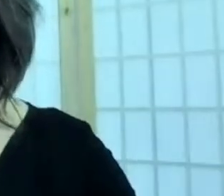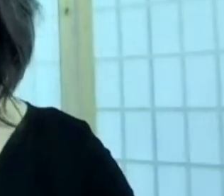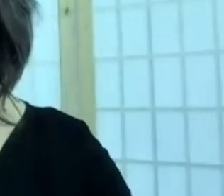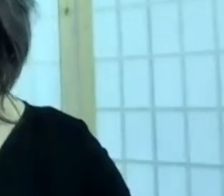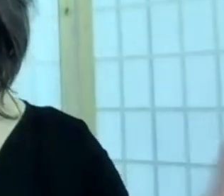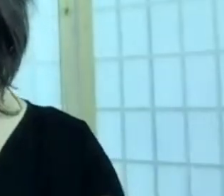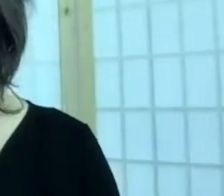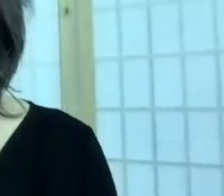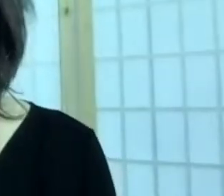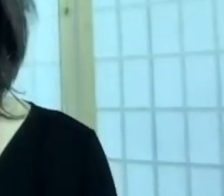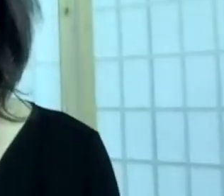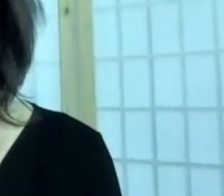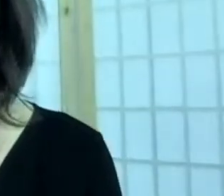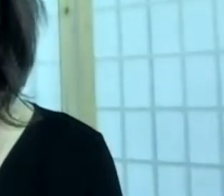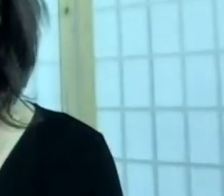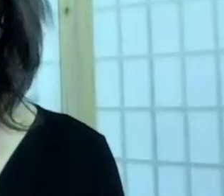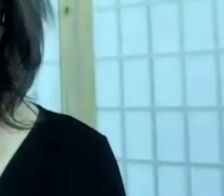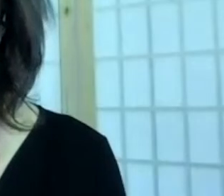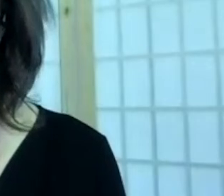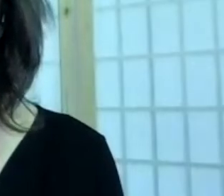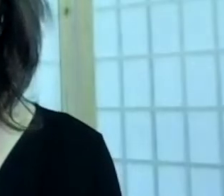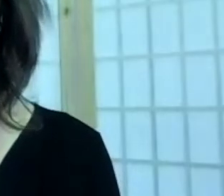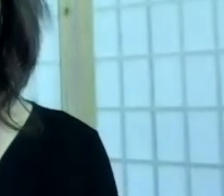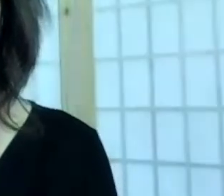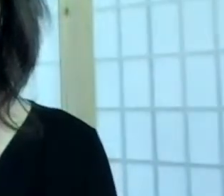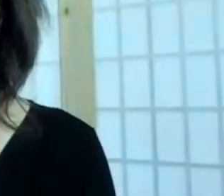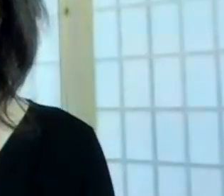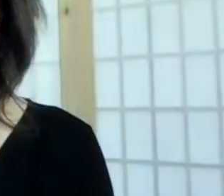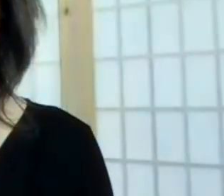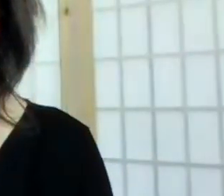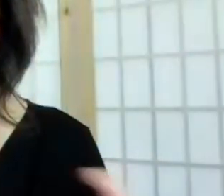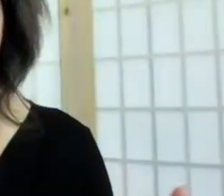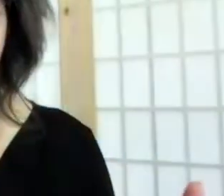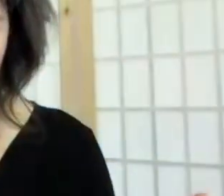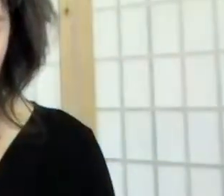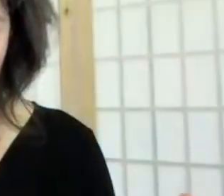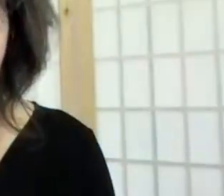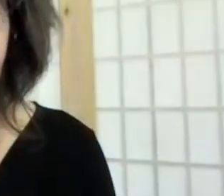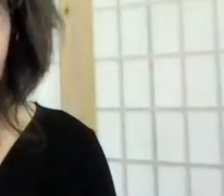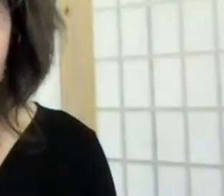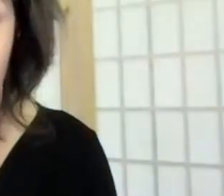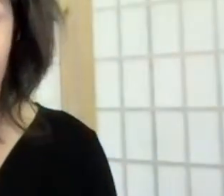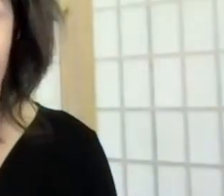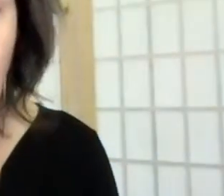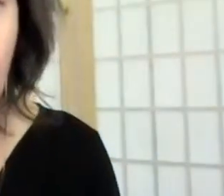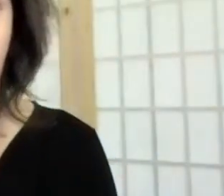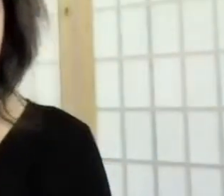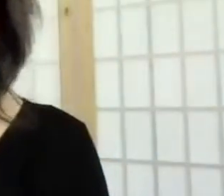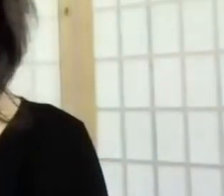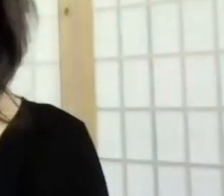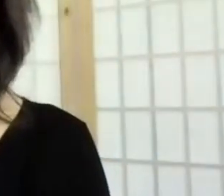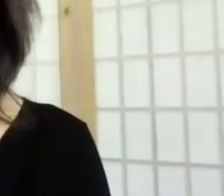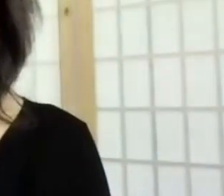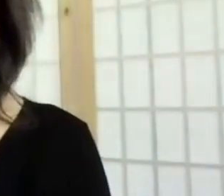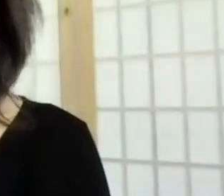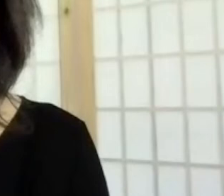Zoom screen, I think those whiteboards are going to be hard for you to see. So I'm going to go ahead and, while people are talking, pull it up on my screen and attach